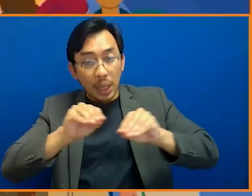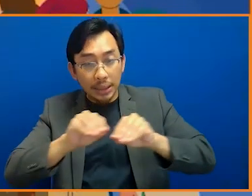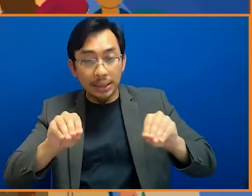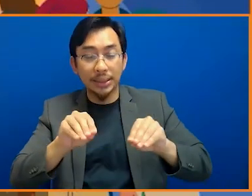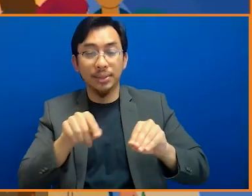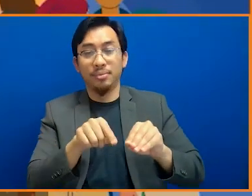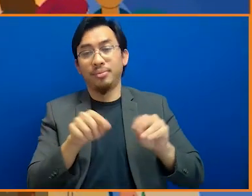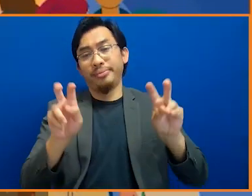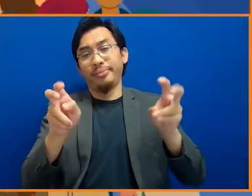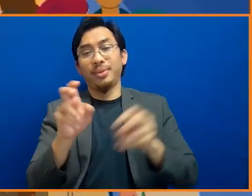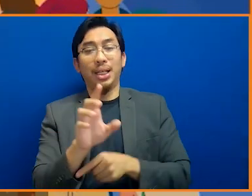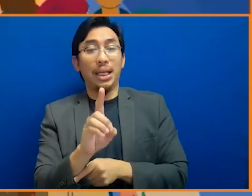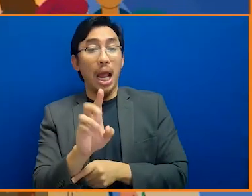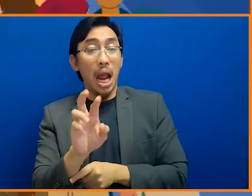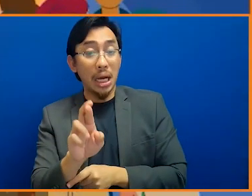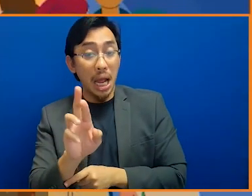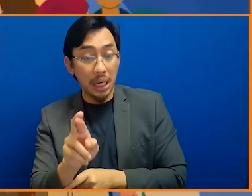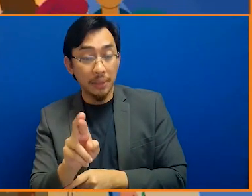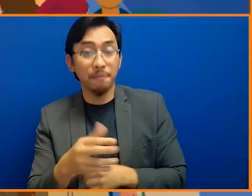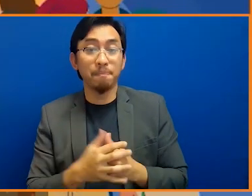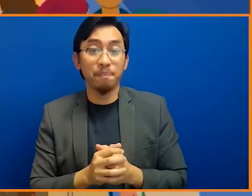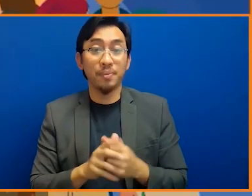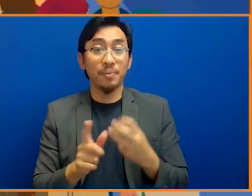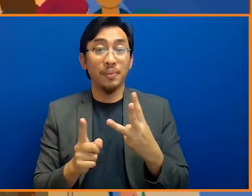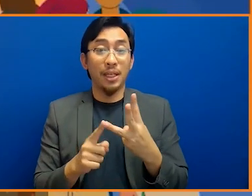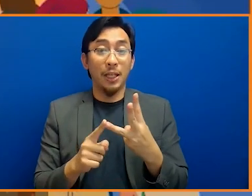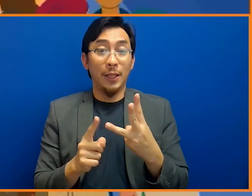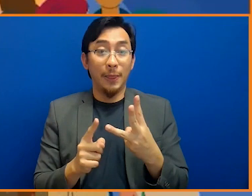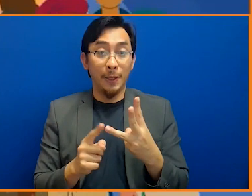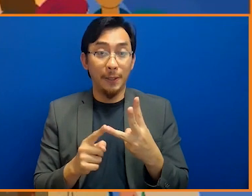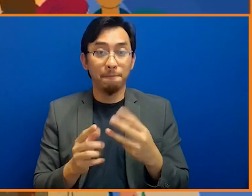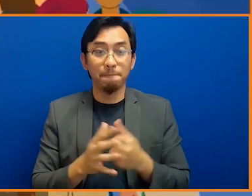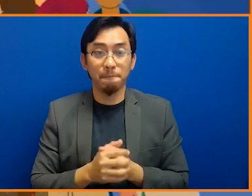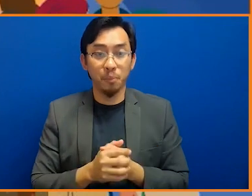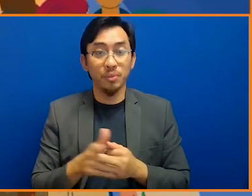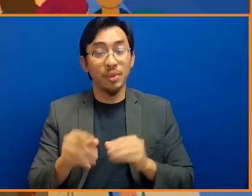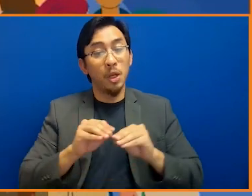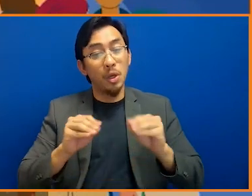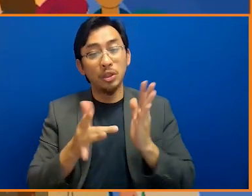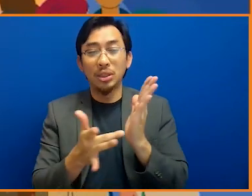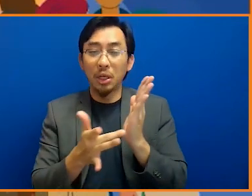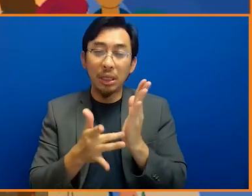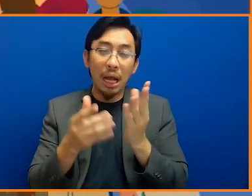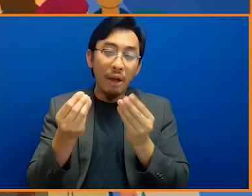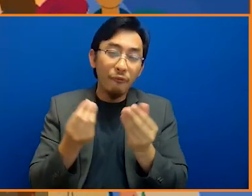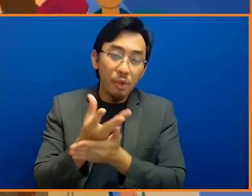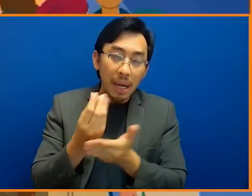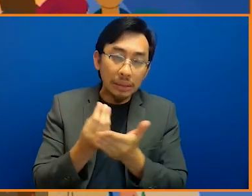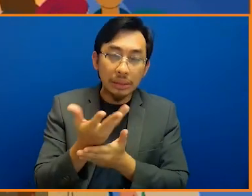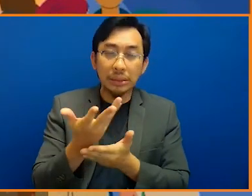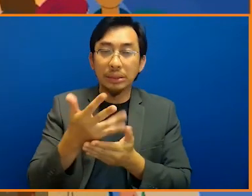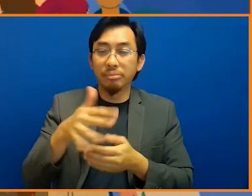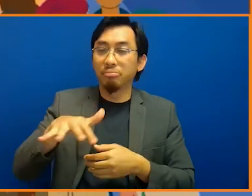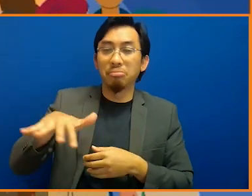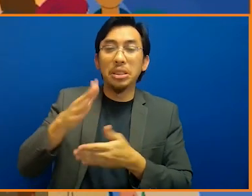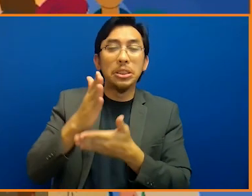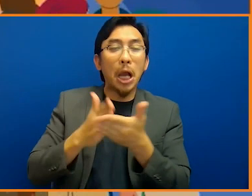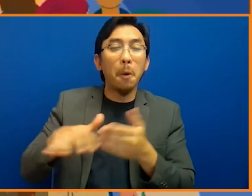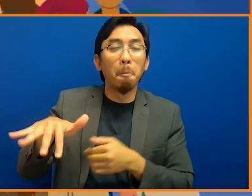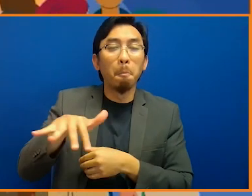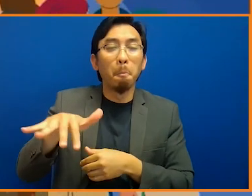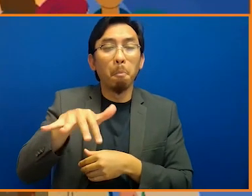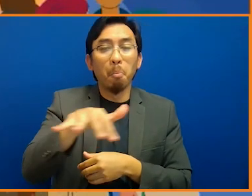including educating themselves about DRR. The third one is that there's still an education or technology or information gap in some